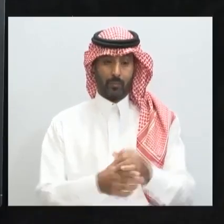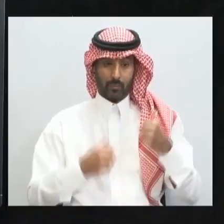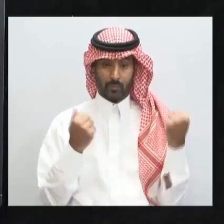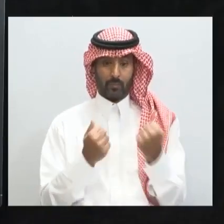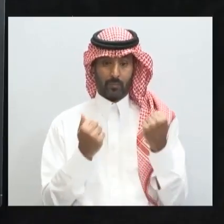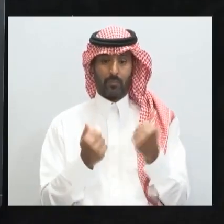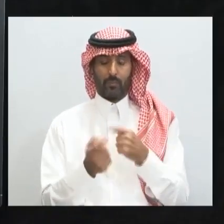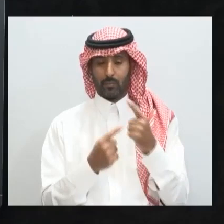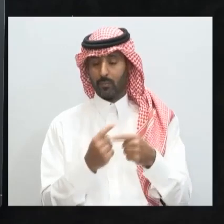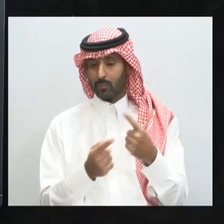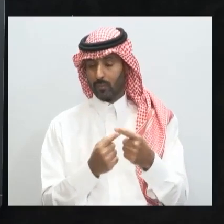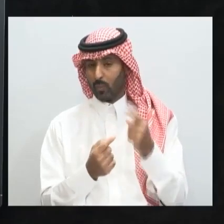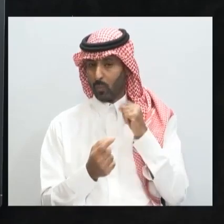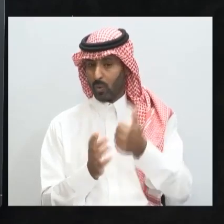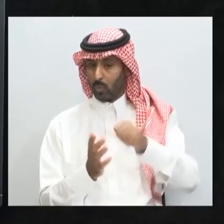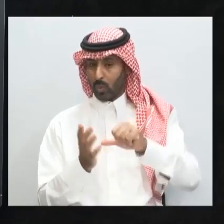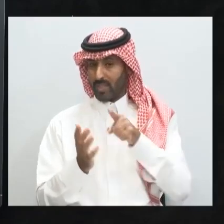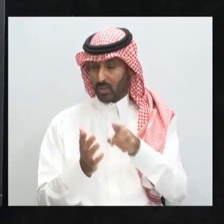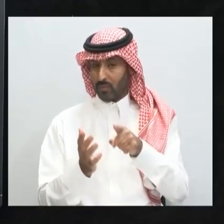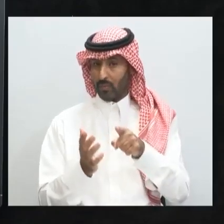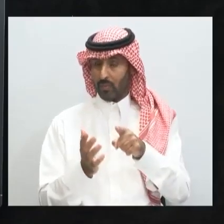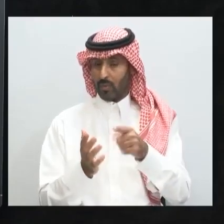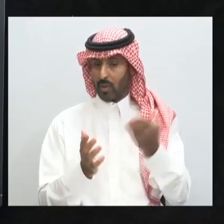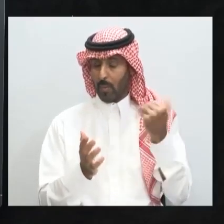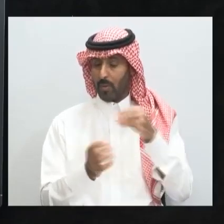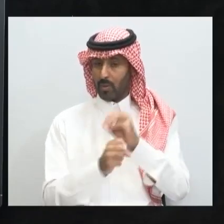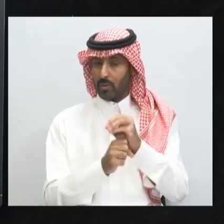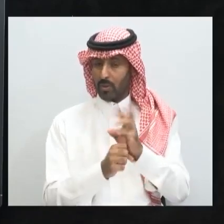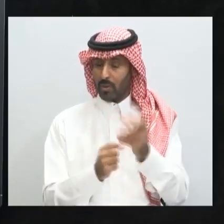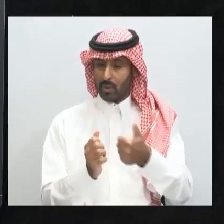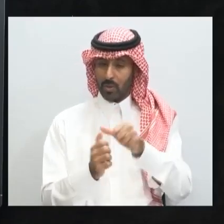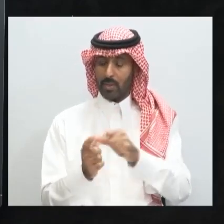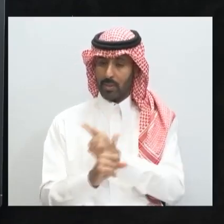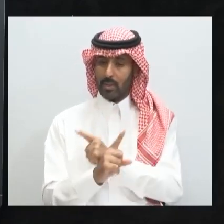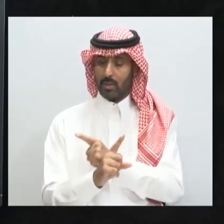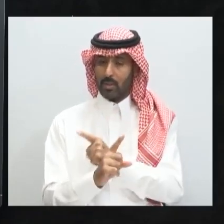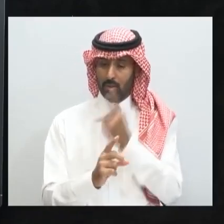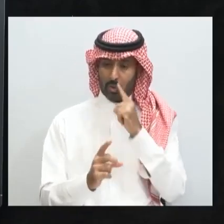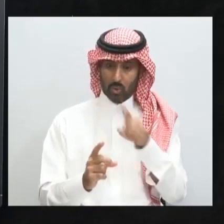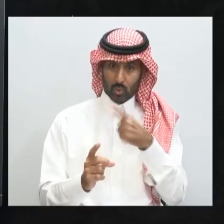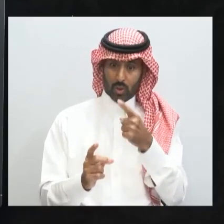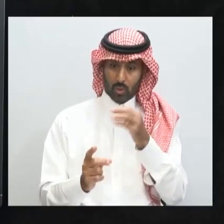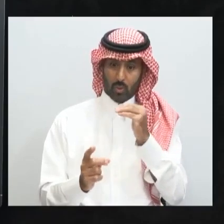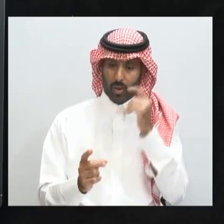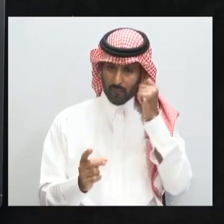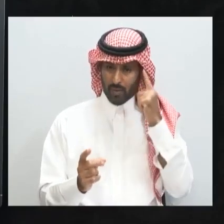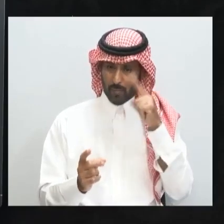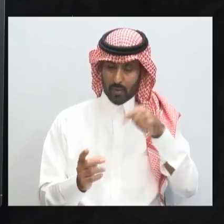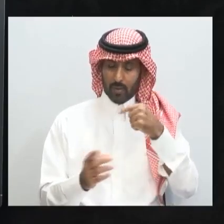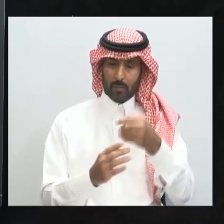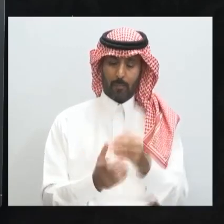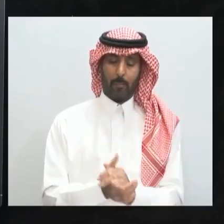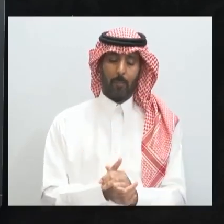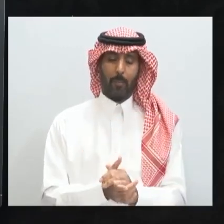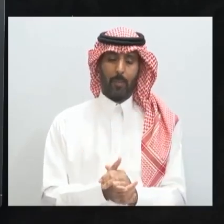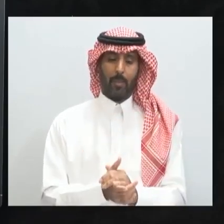exercises, and you are going to just evaluate yourselves before the teacher evaluates you, just to check your understanding and go back